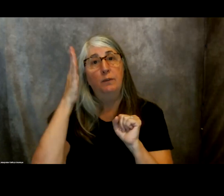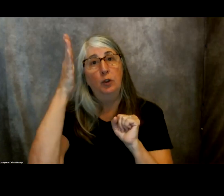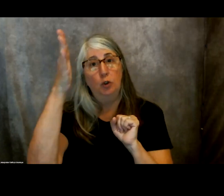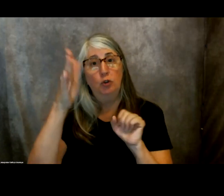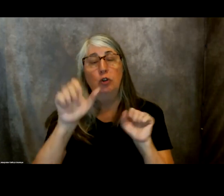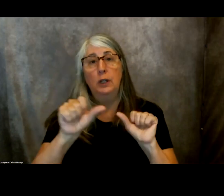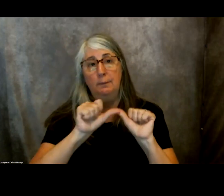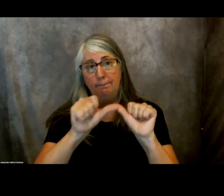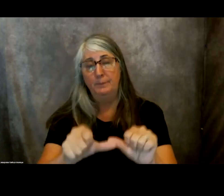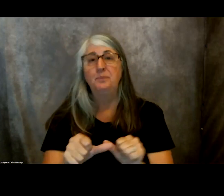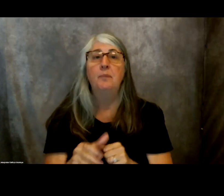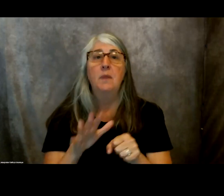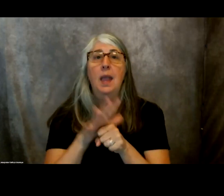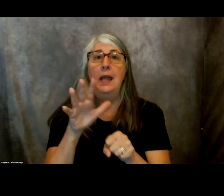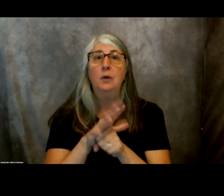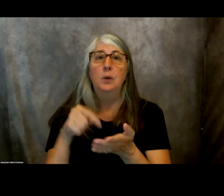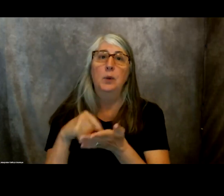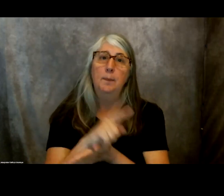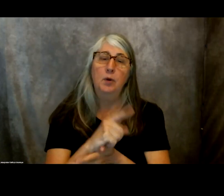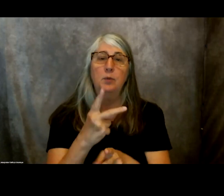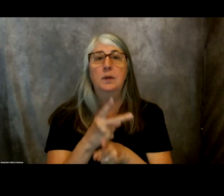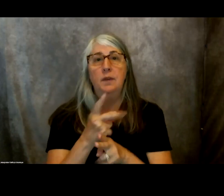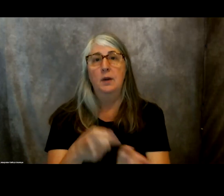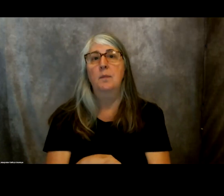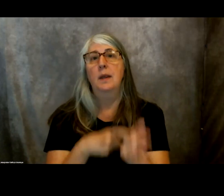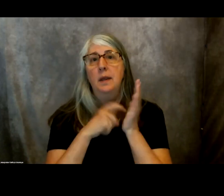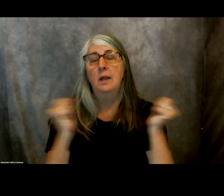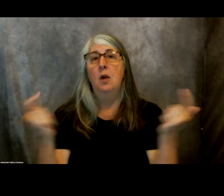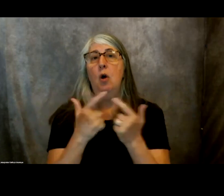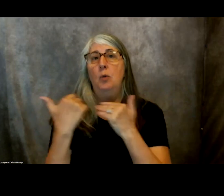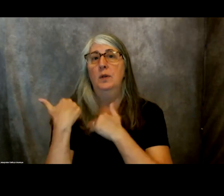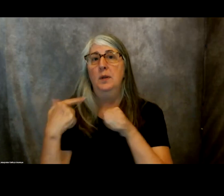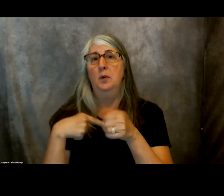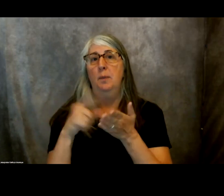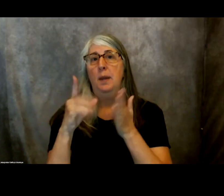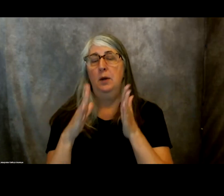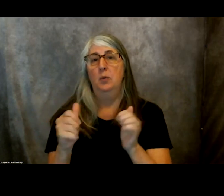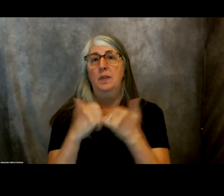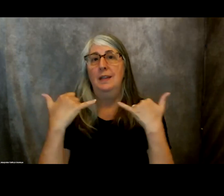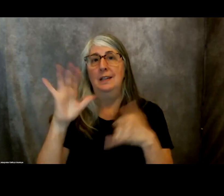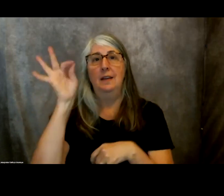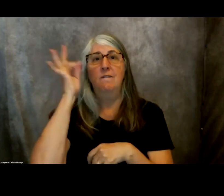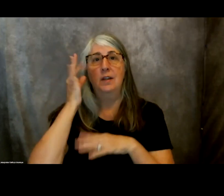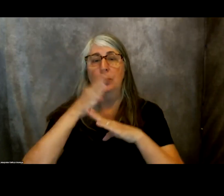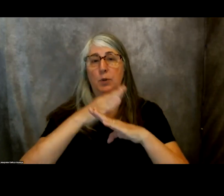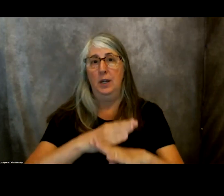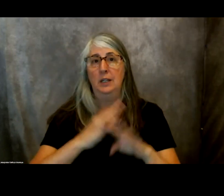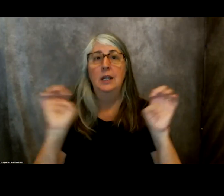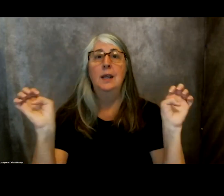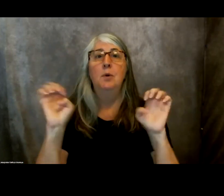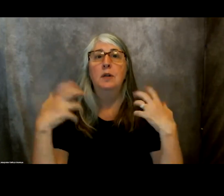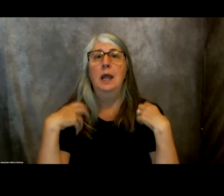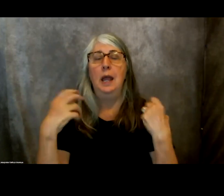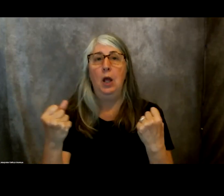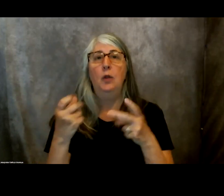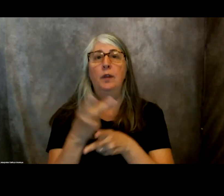adequate reimbursement of care mandated of all responsible payers through existing federal protections. Emergency healthcare services